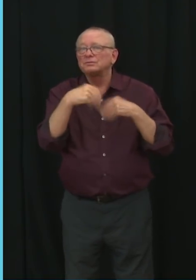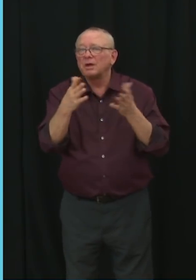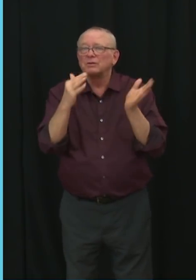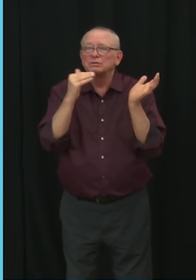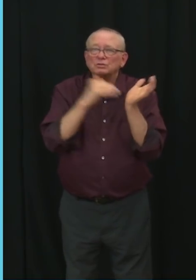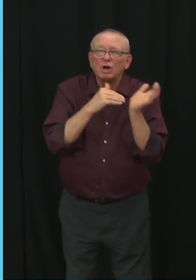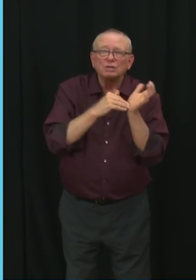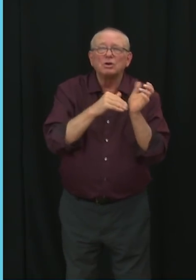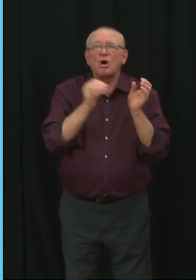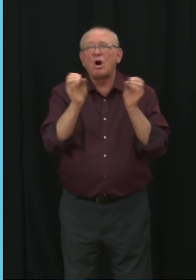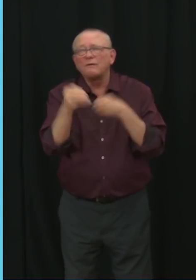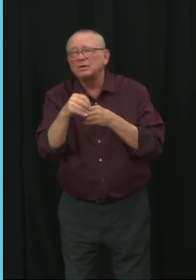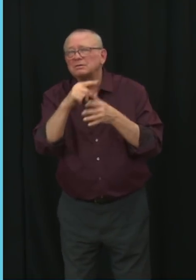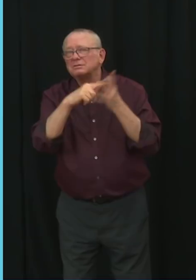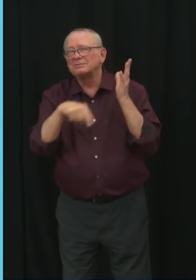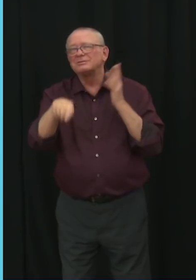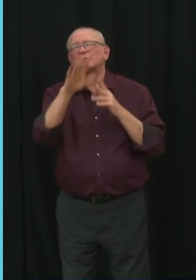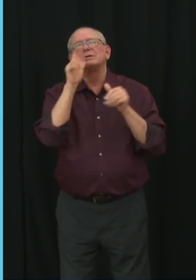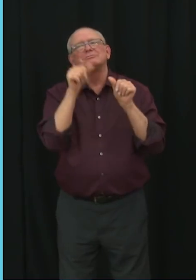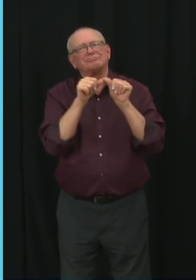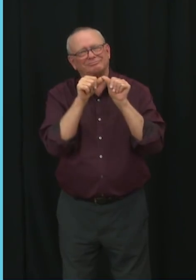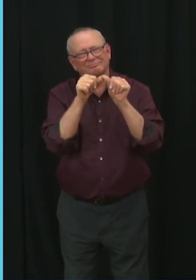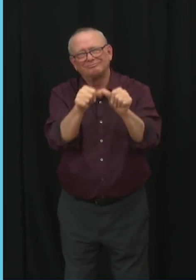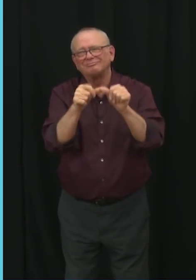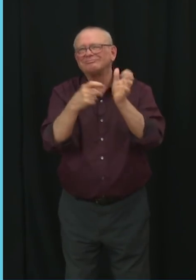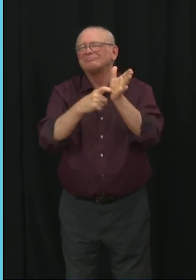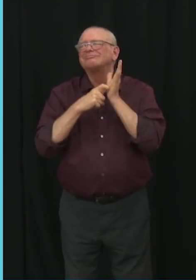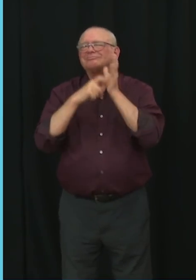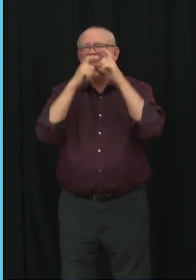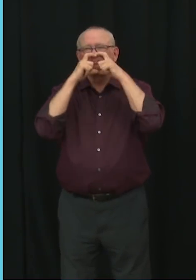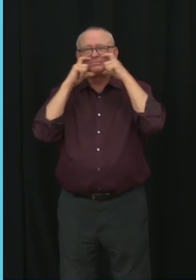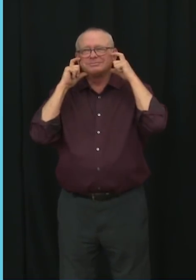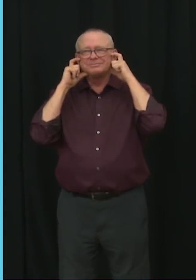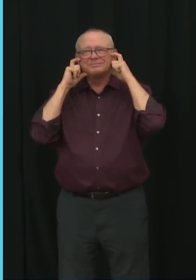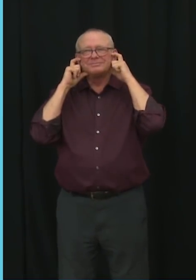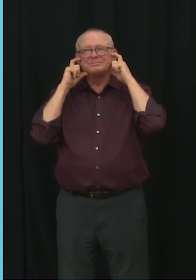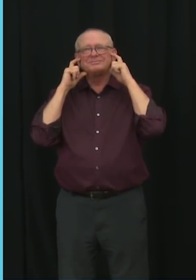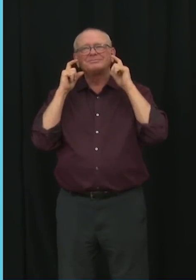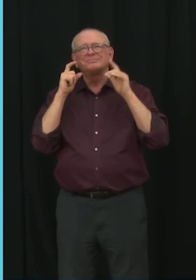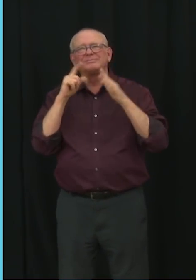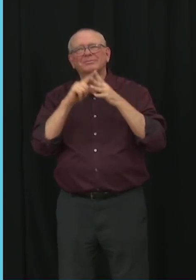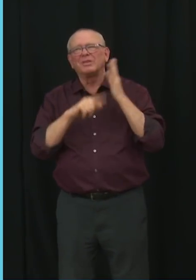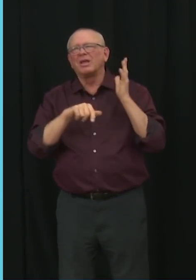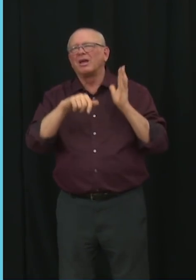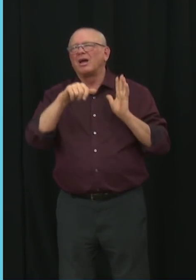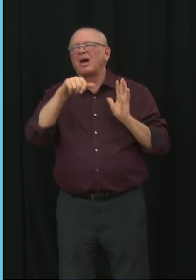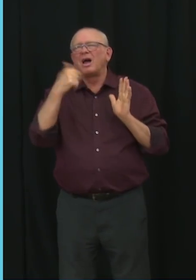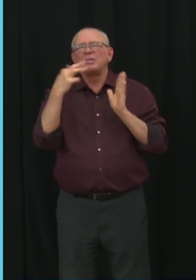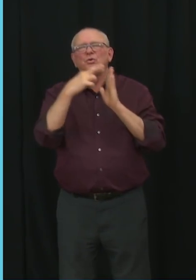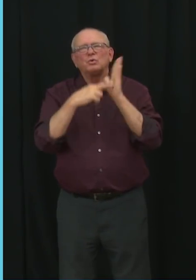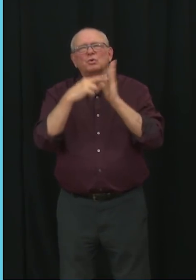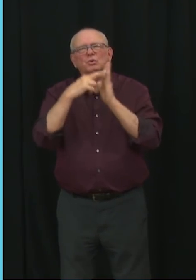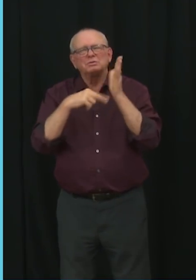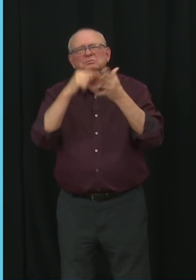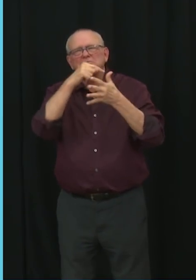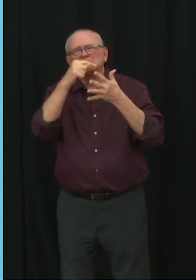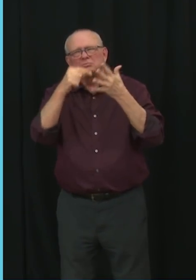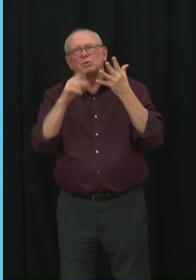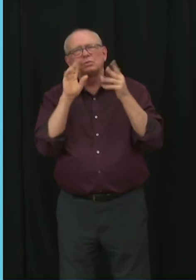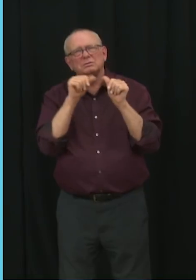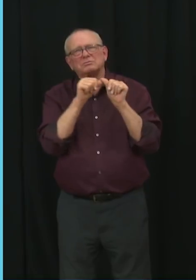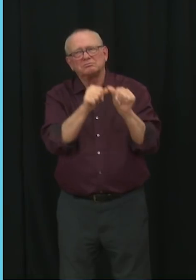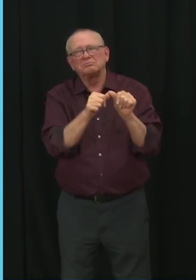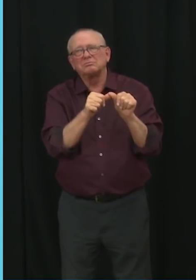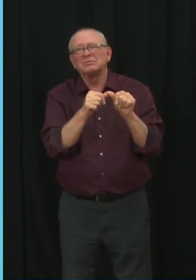have additional measures and precautions in acute care and continuing care facilities to help protect vulnerable patients